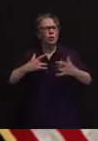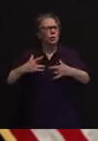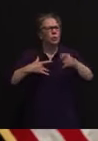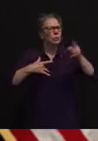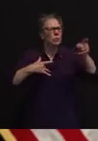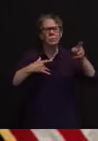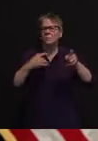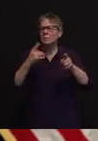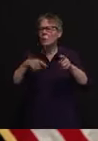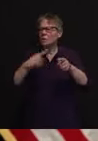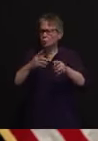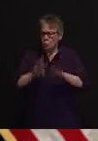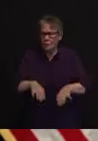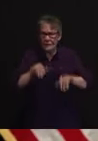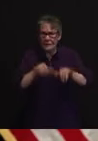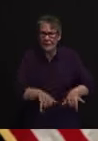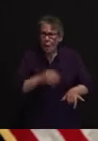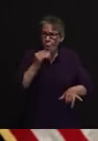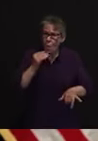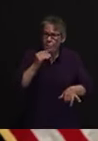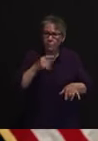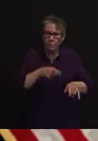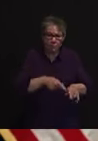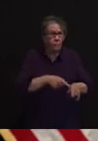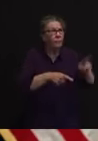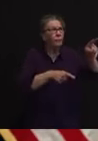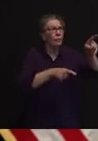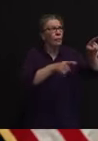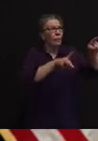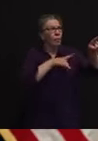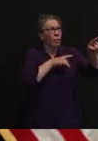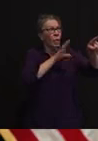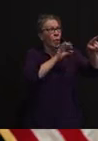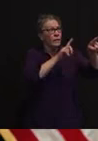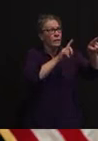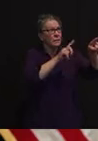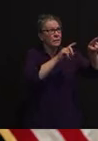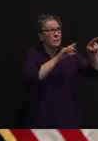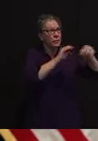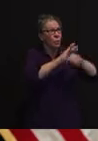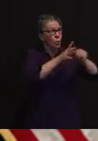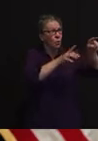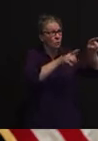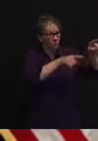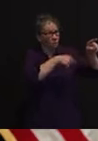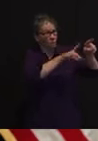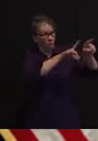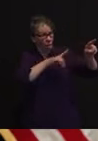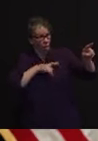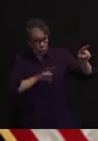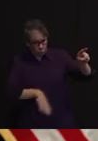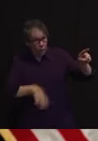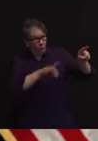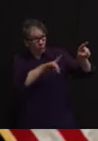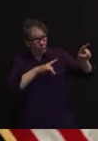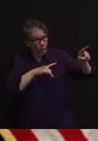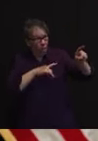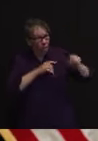recourse, landlord activity. One thing we have said this, if anyone has a holiday right now, the deal is not like, say